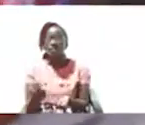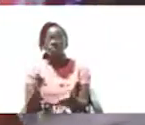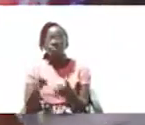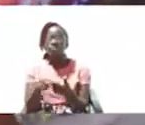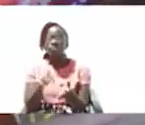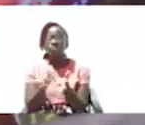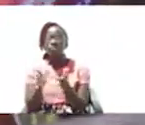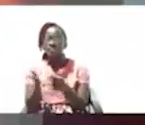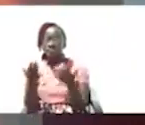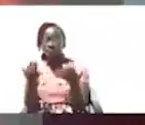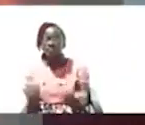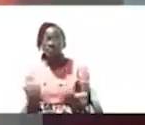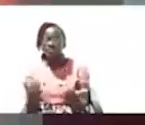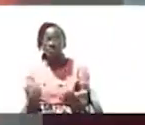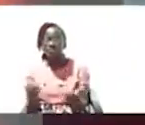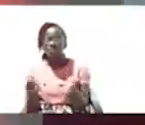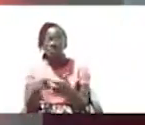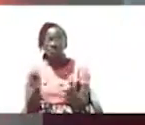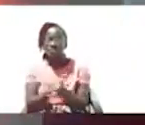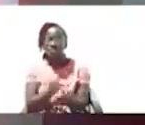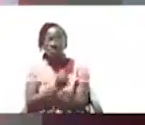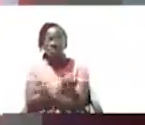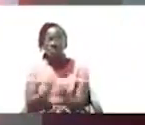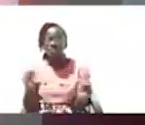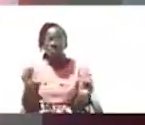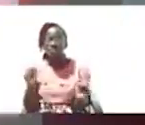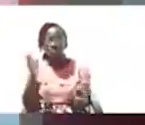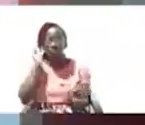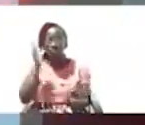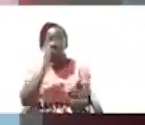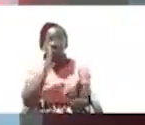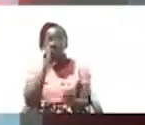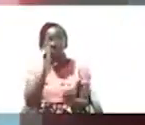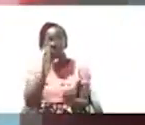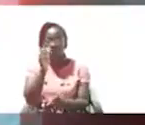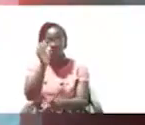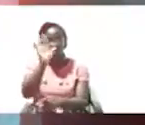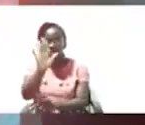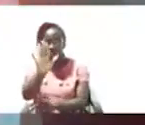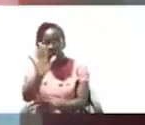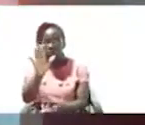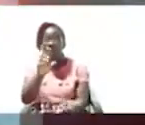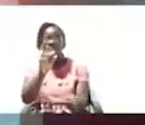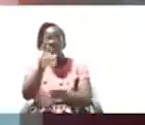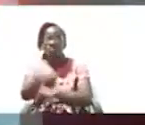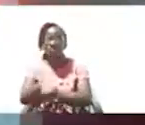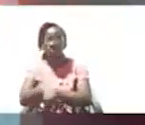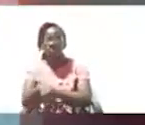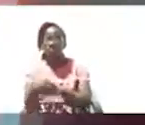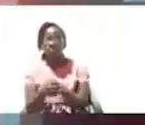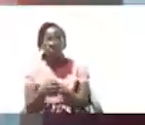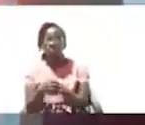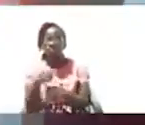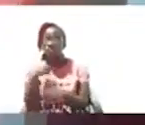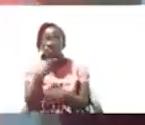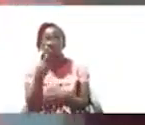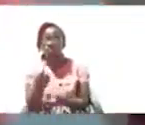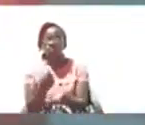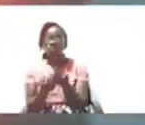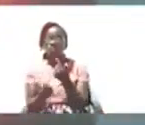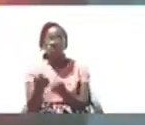will be yours tonight. Run over here. Why the Abba? Who is coming? Why the Abba? Who is coming? As